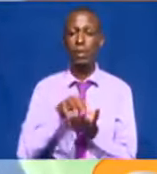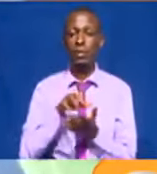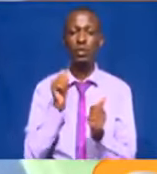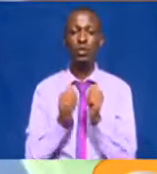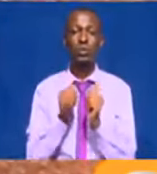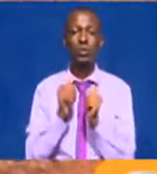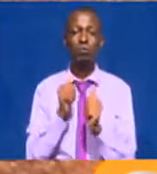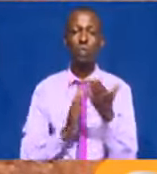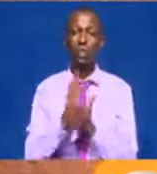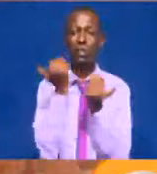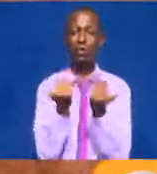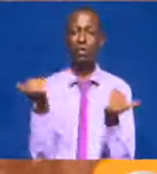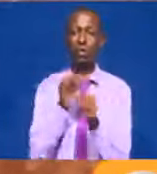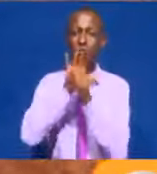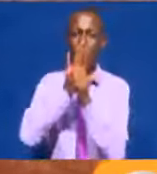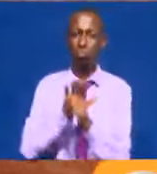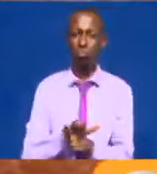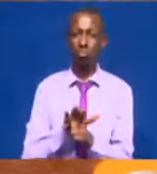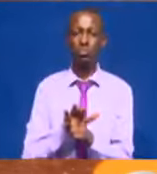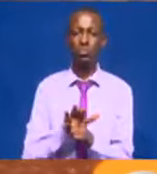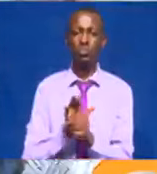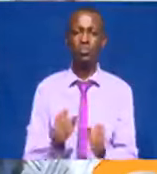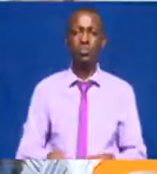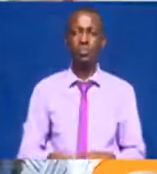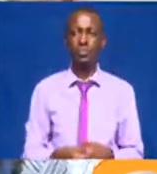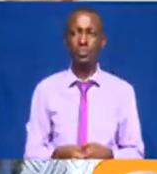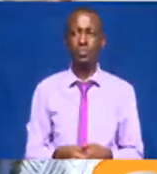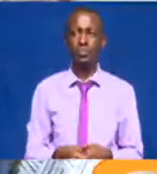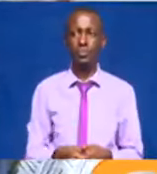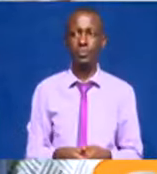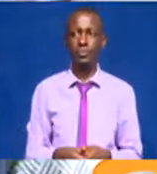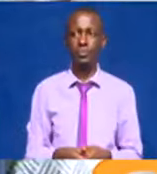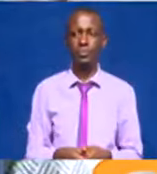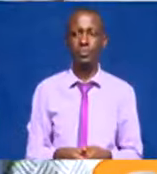violating the rights of children of Shakahola. Brenda Wanga, Citizen TV.